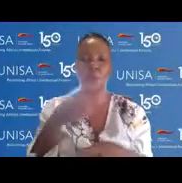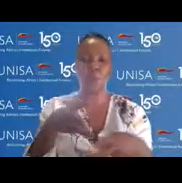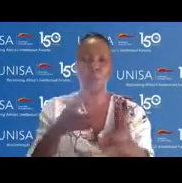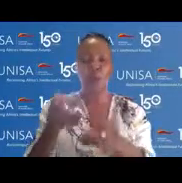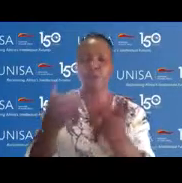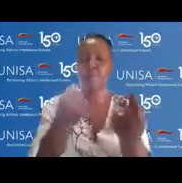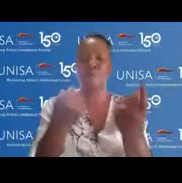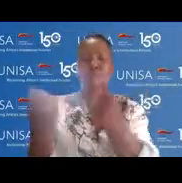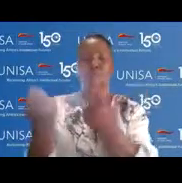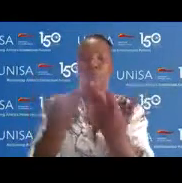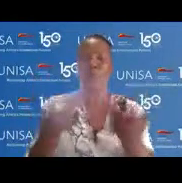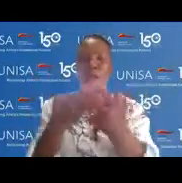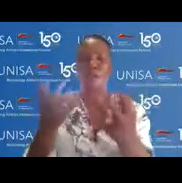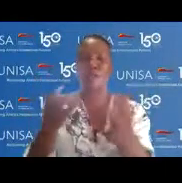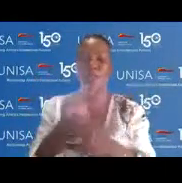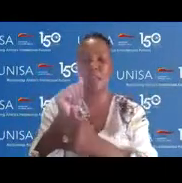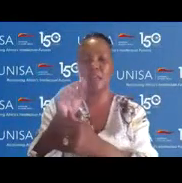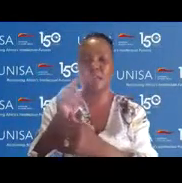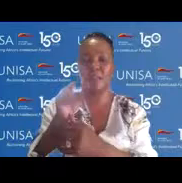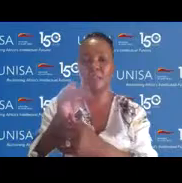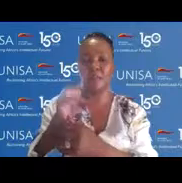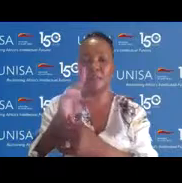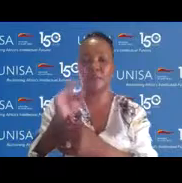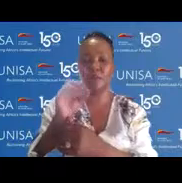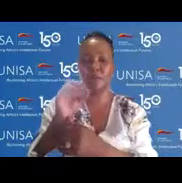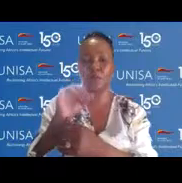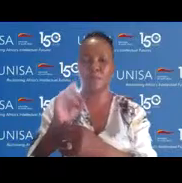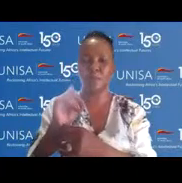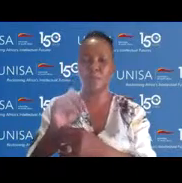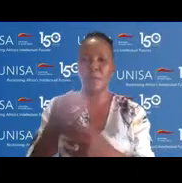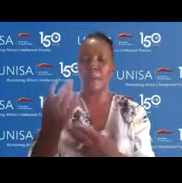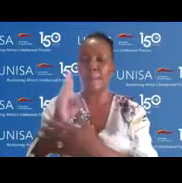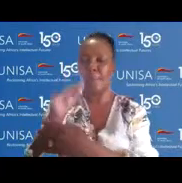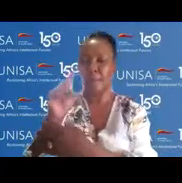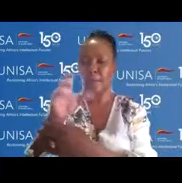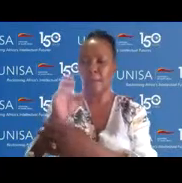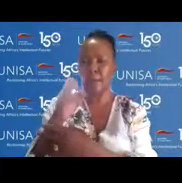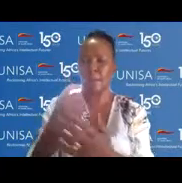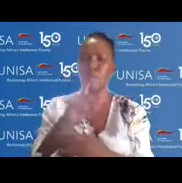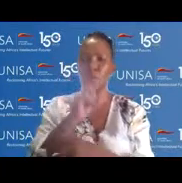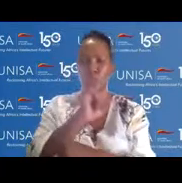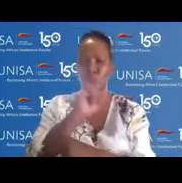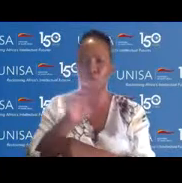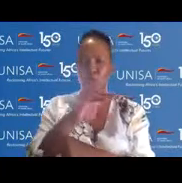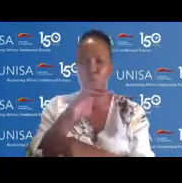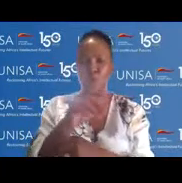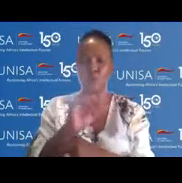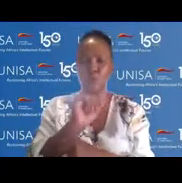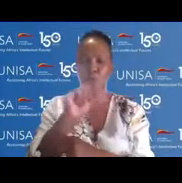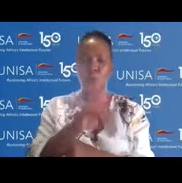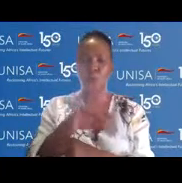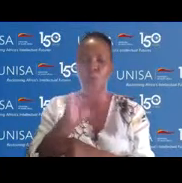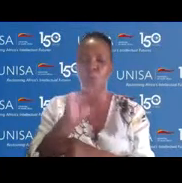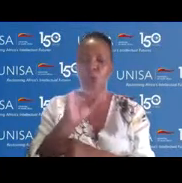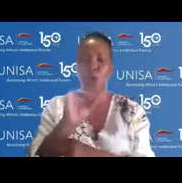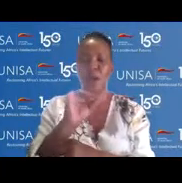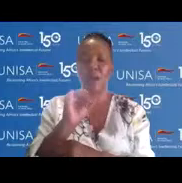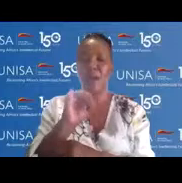phone. Let me check now with Benelli. Can you show the students maybe on your iOS, it's an iPhone, how it works on your